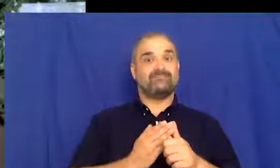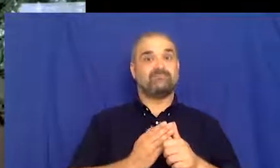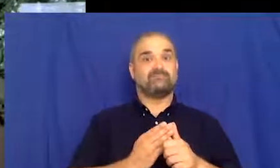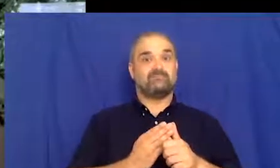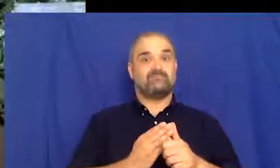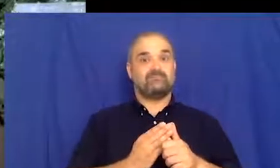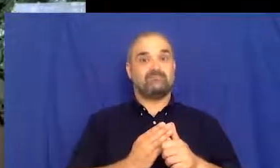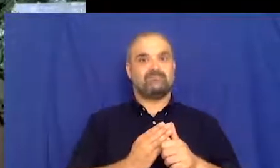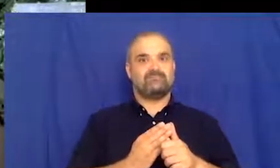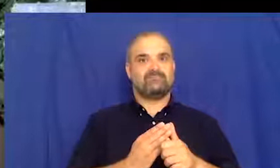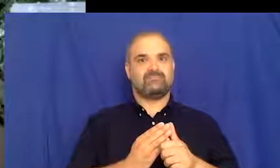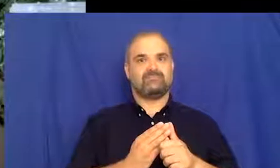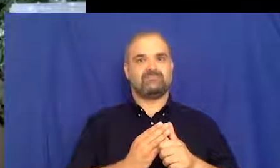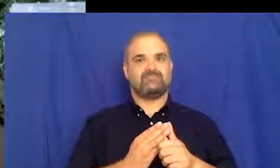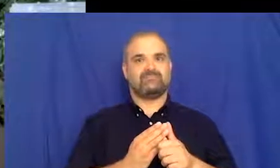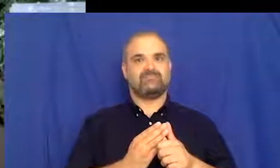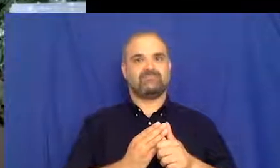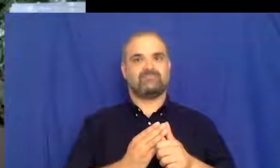we've got